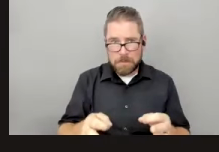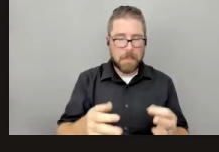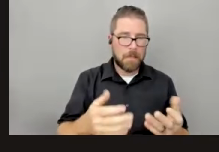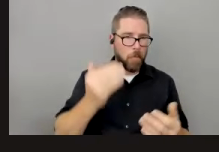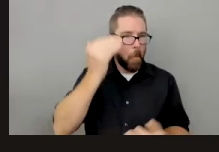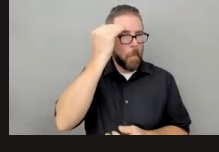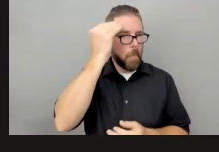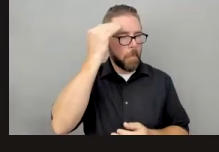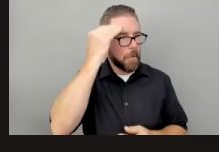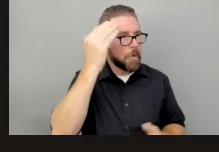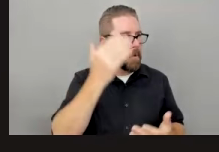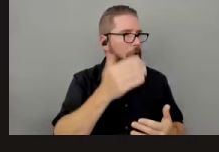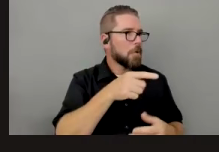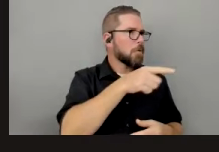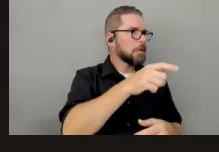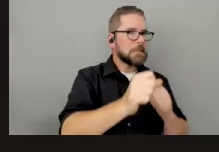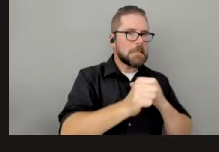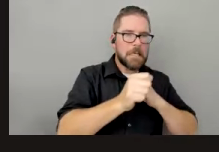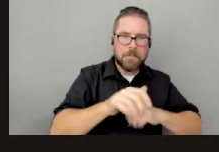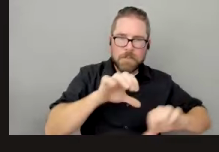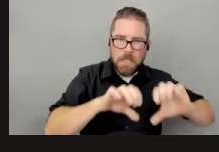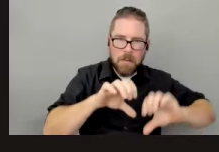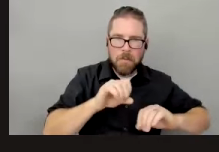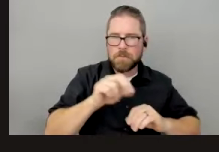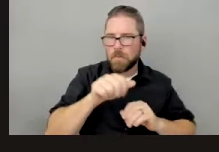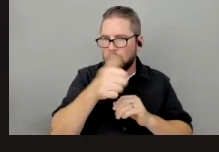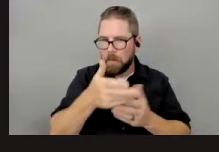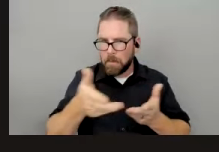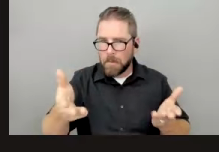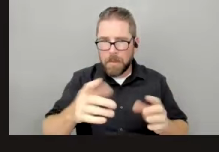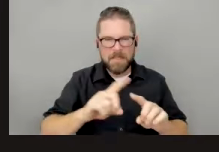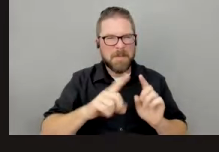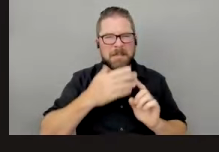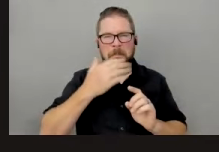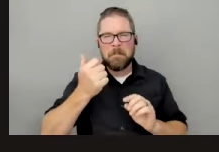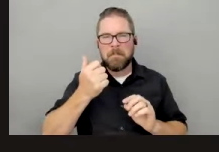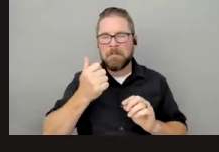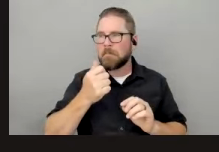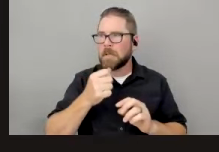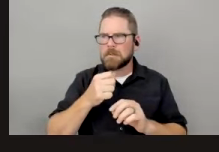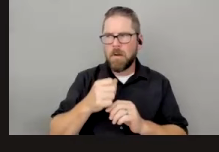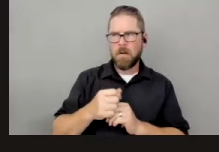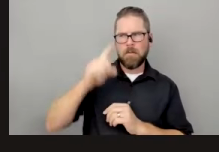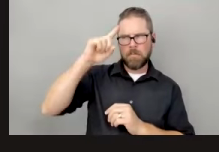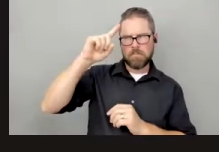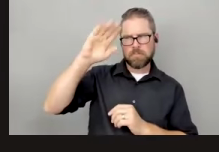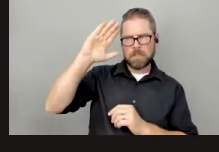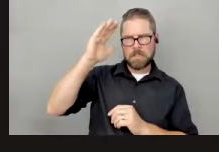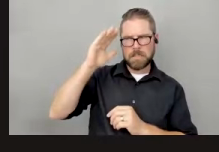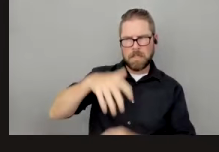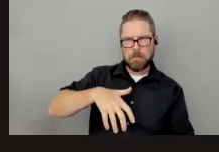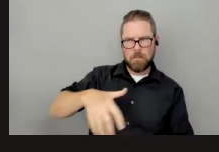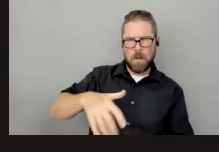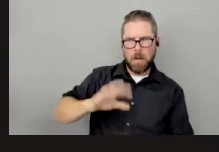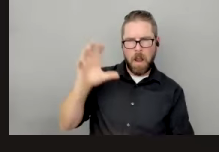just always best to not make assumptions on if there is a pregnant student in your classroom. And it's just I think